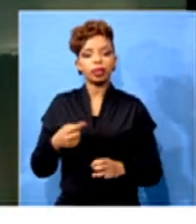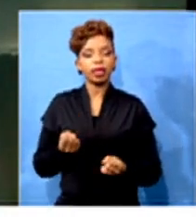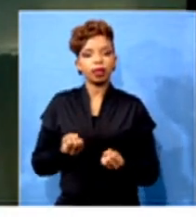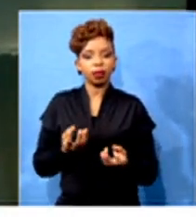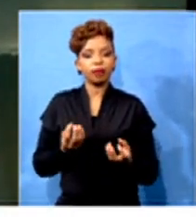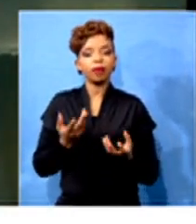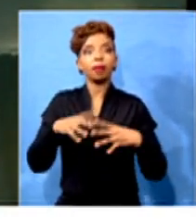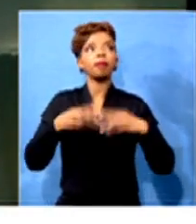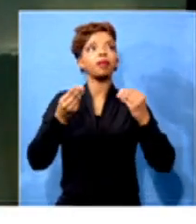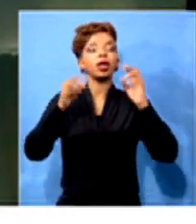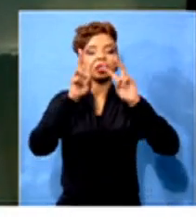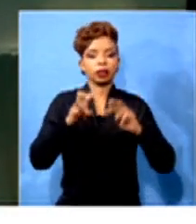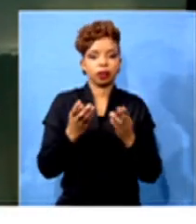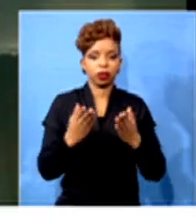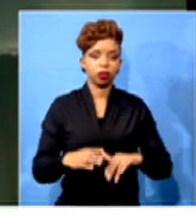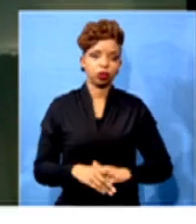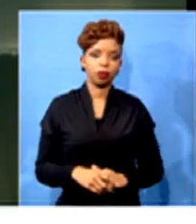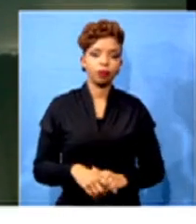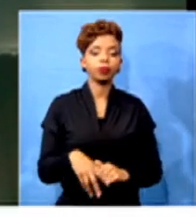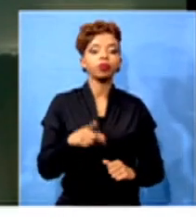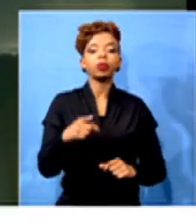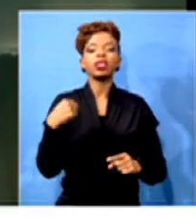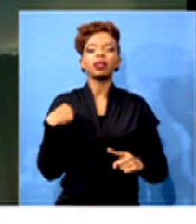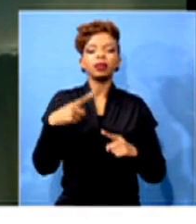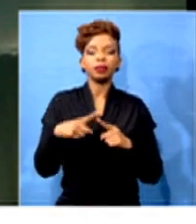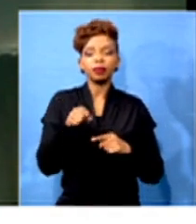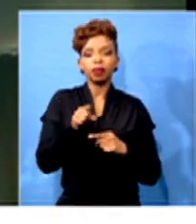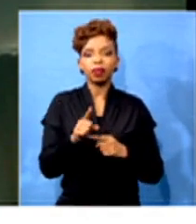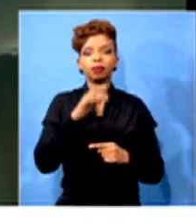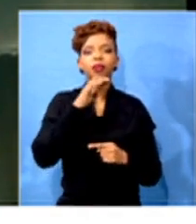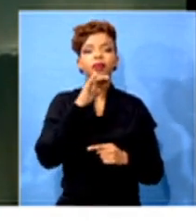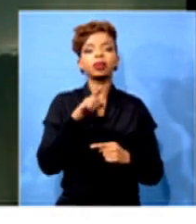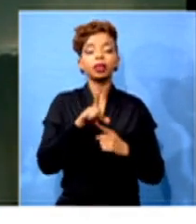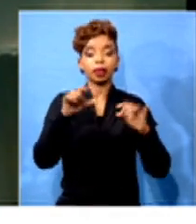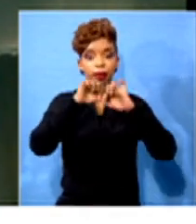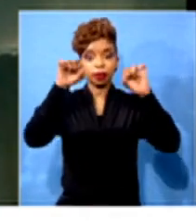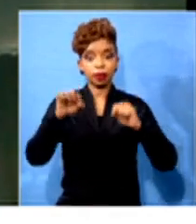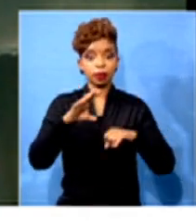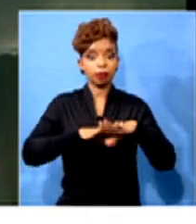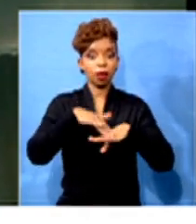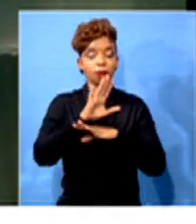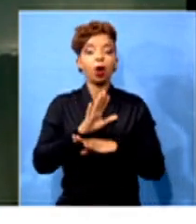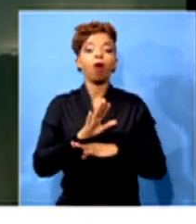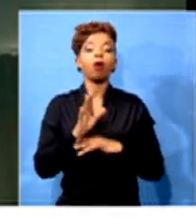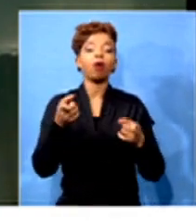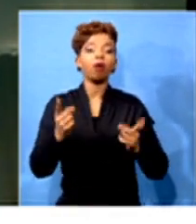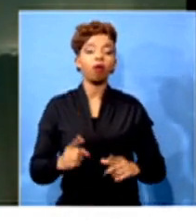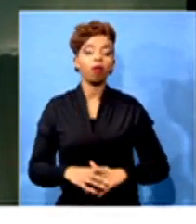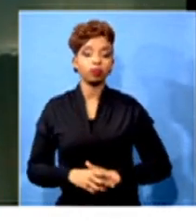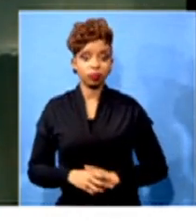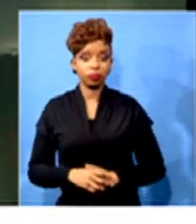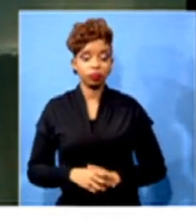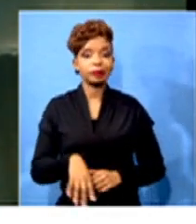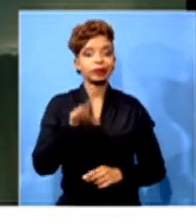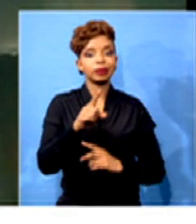really at the scale and pace that could help the national system more aggressively. And how we could enable this is to